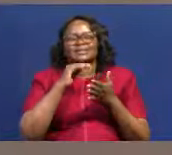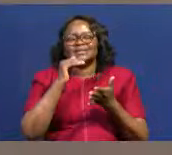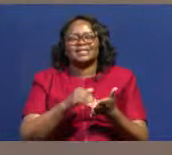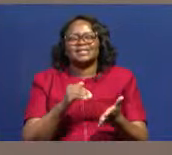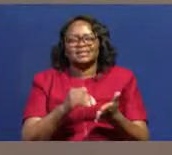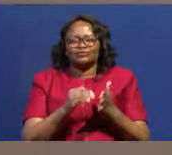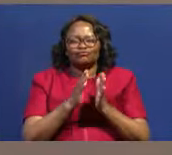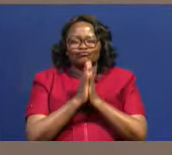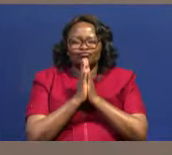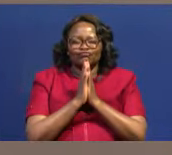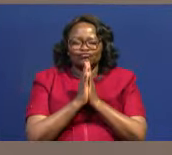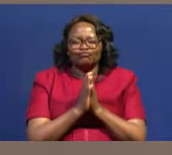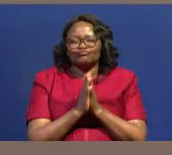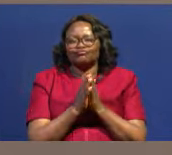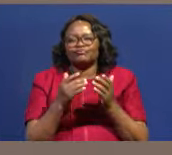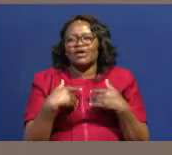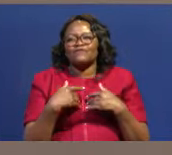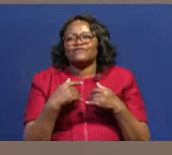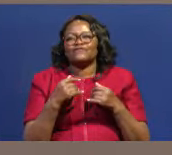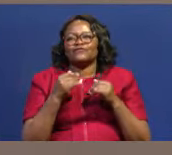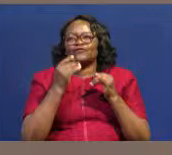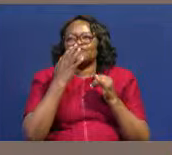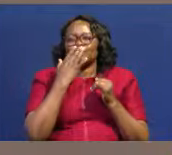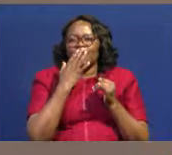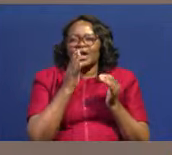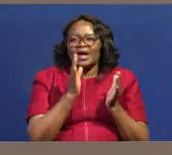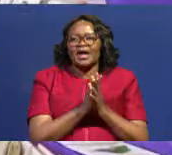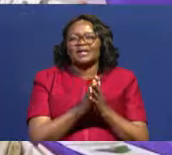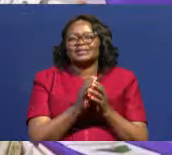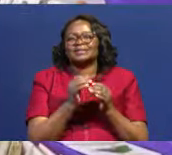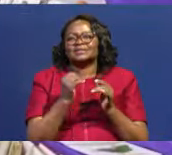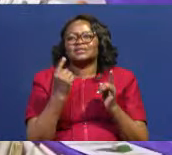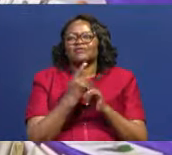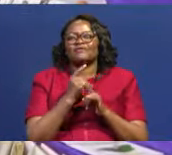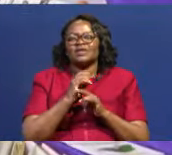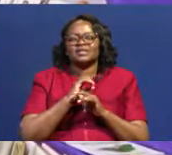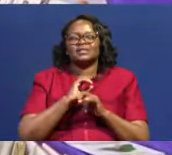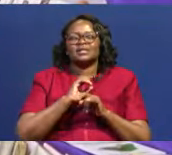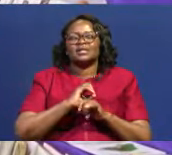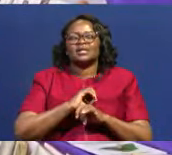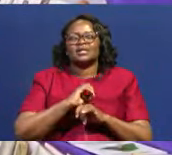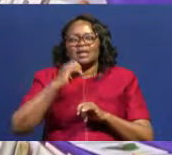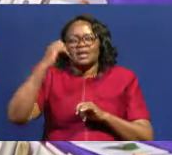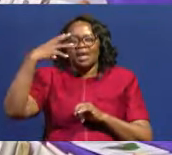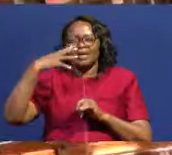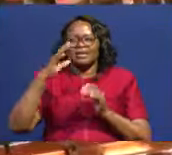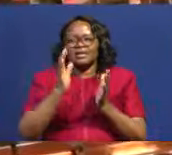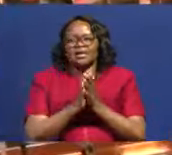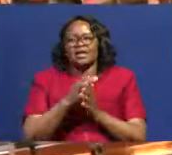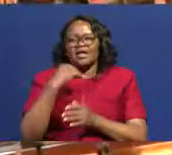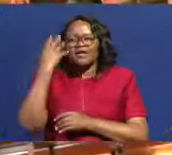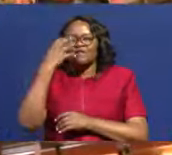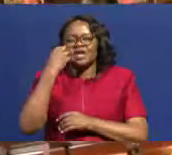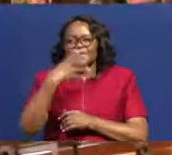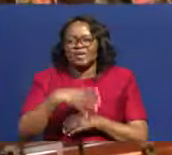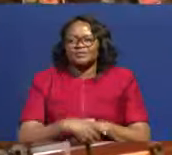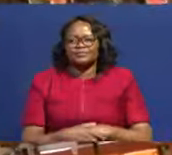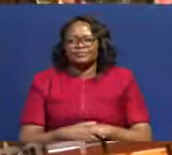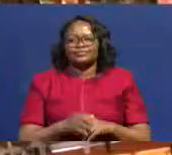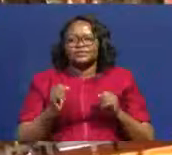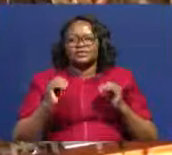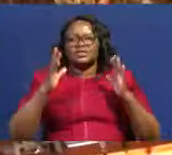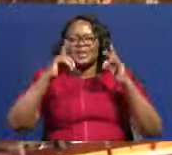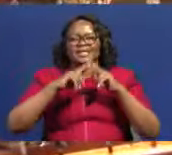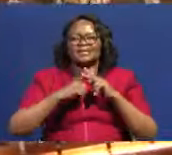of devotion, adorned with fresh flowers, shimmering lights, and colorful decorations that uplift the spirit. The